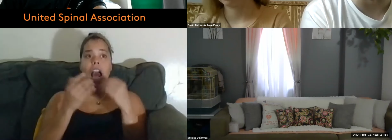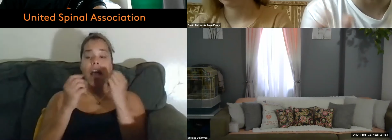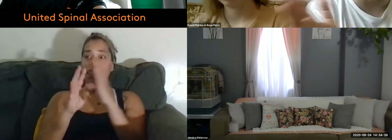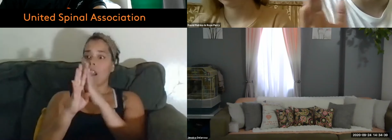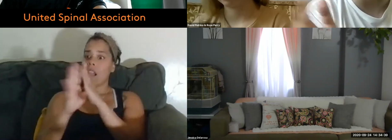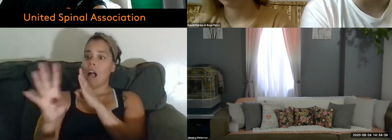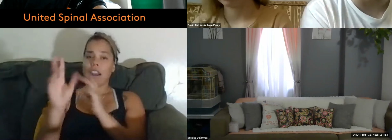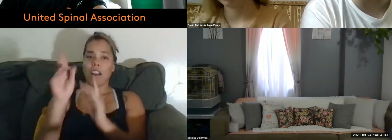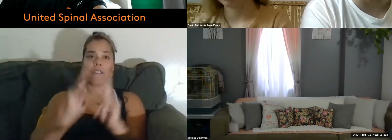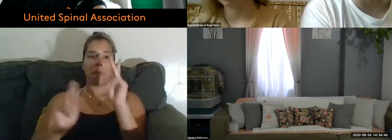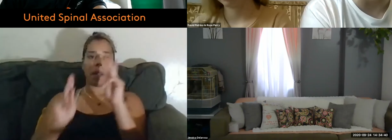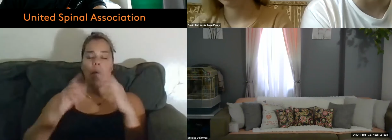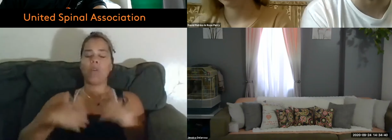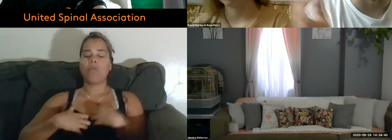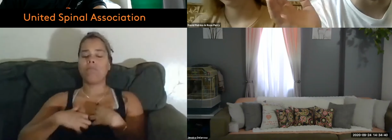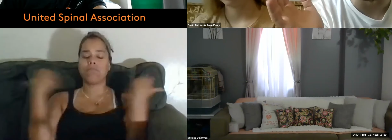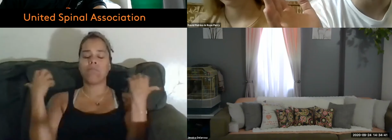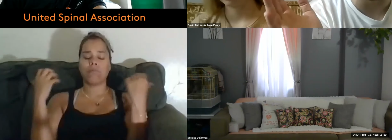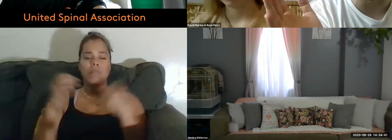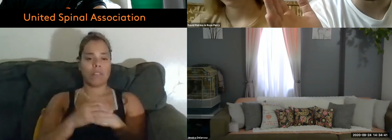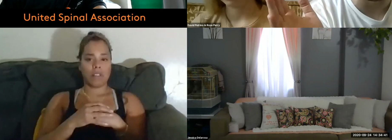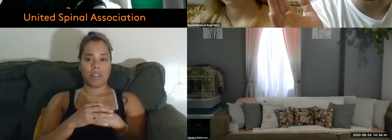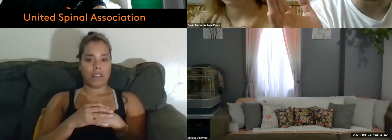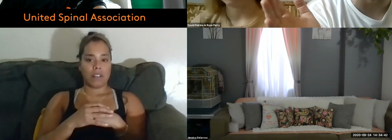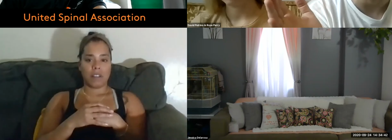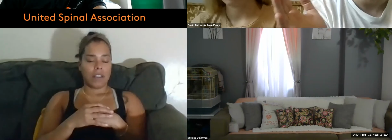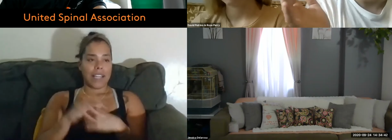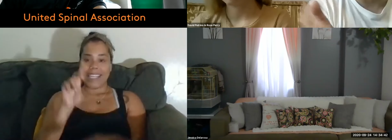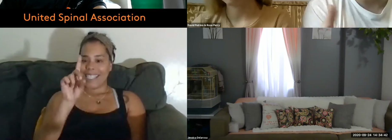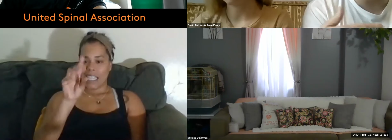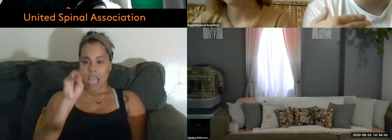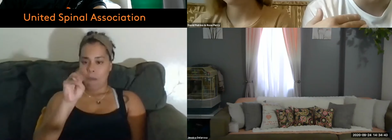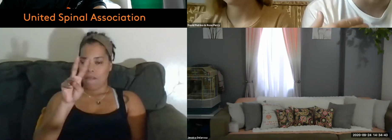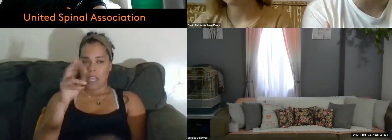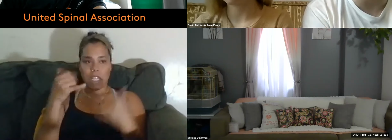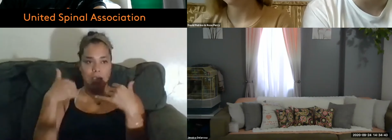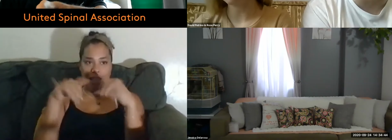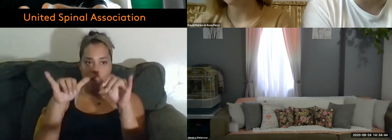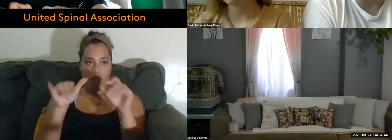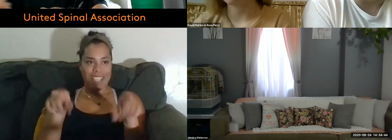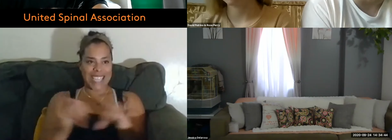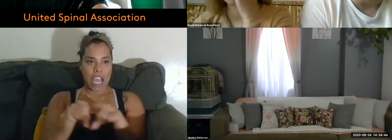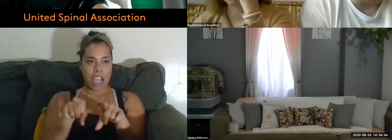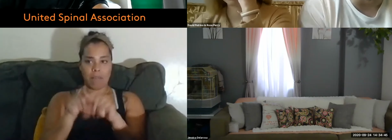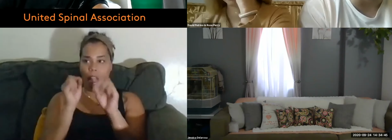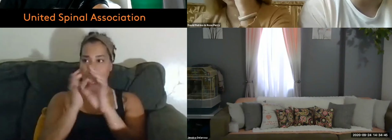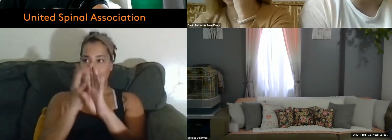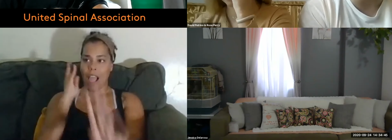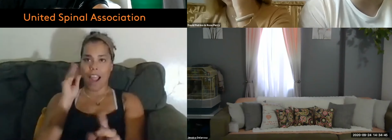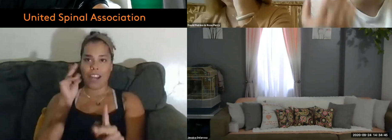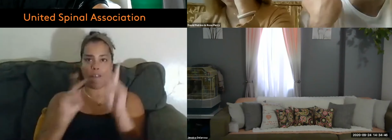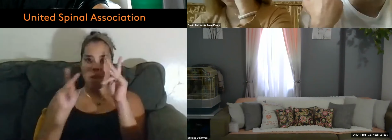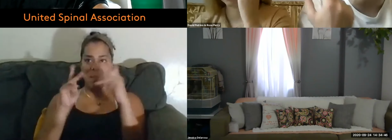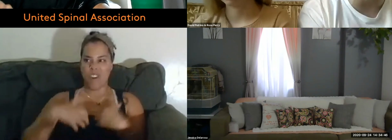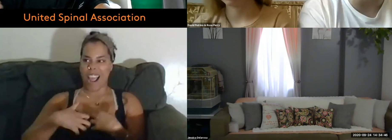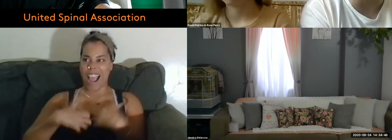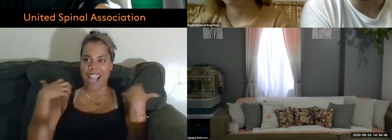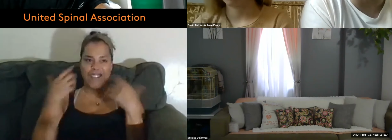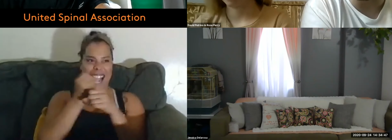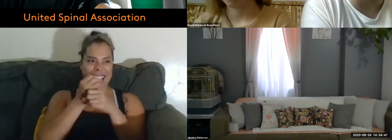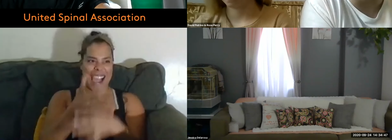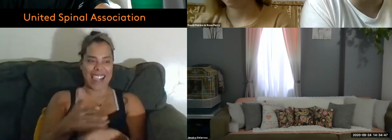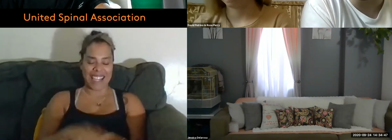same, regardless of a pandemic. There's still just a line of angry people yelling. But it was just crazy. And then I got